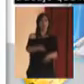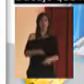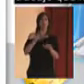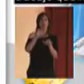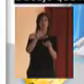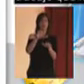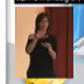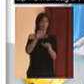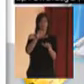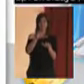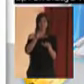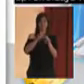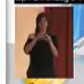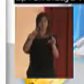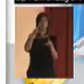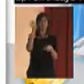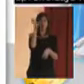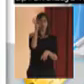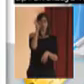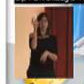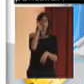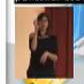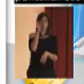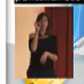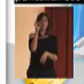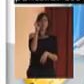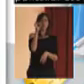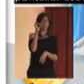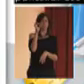in, I think he said, optical